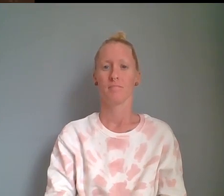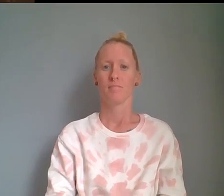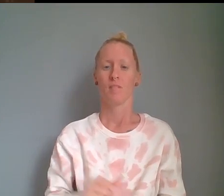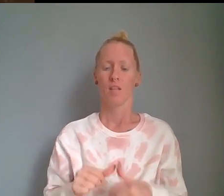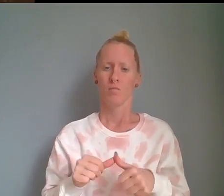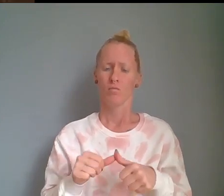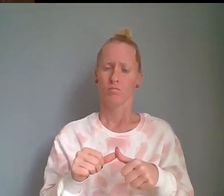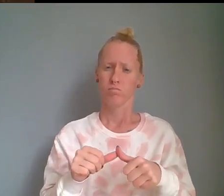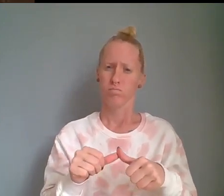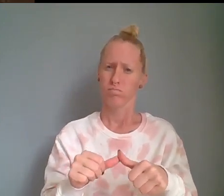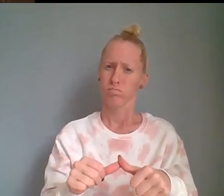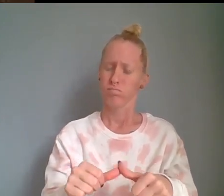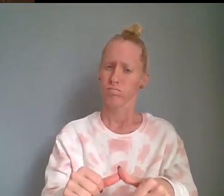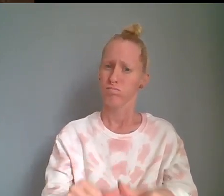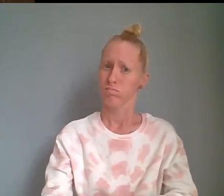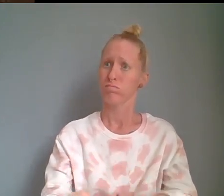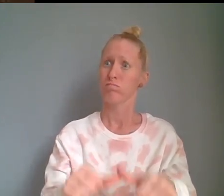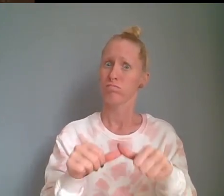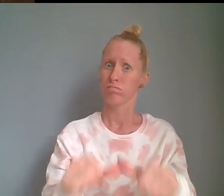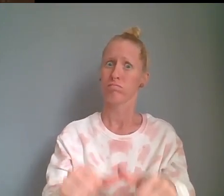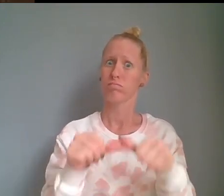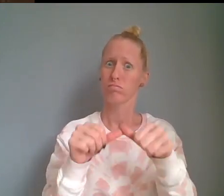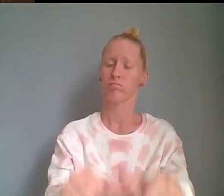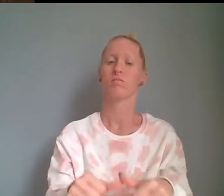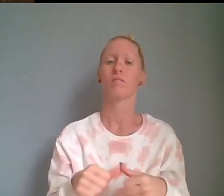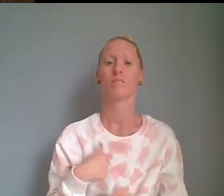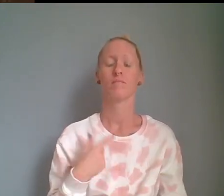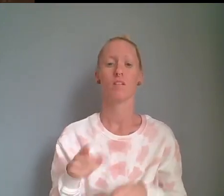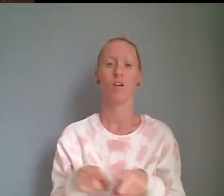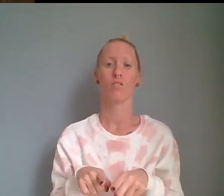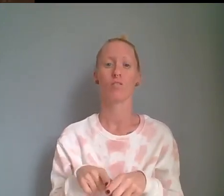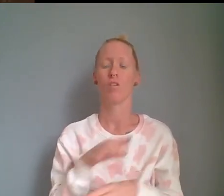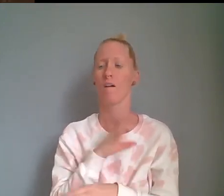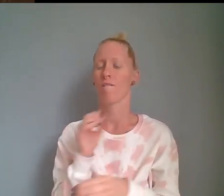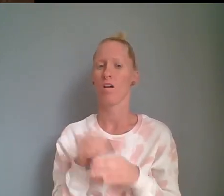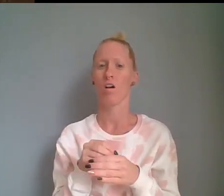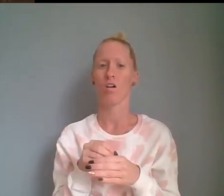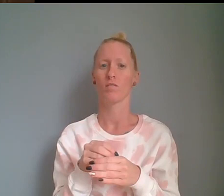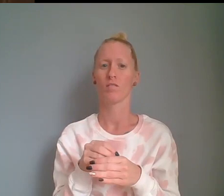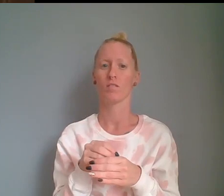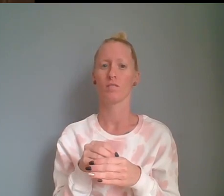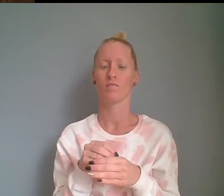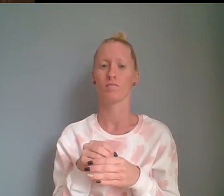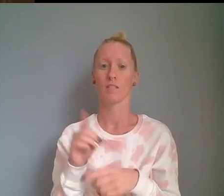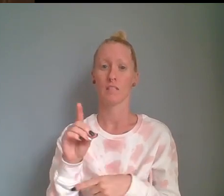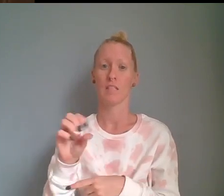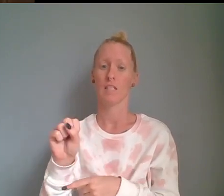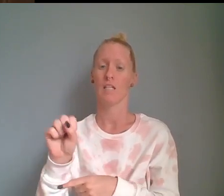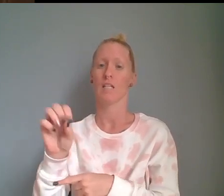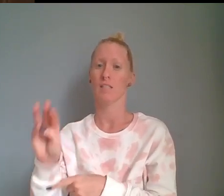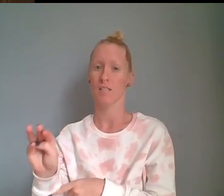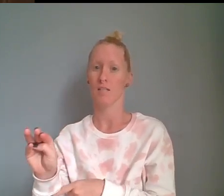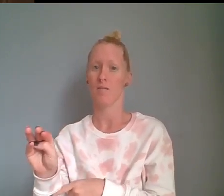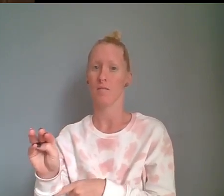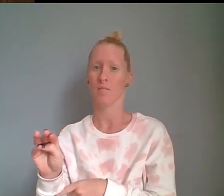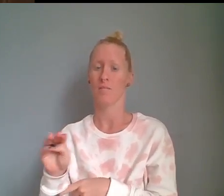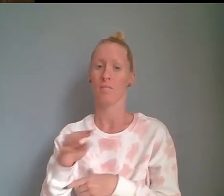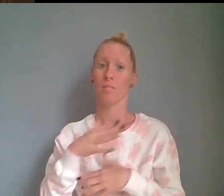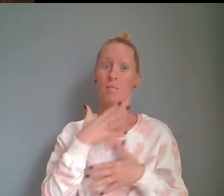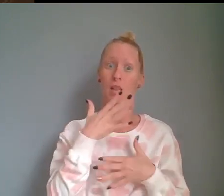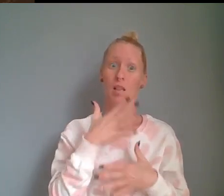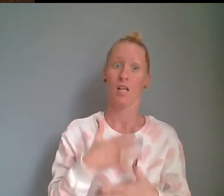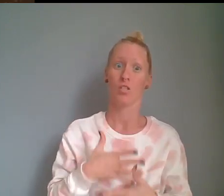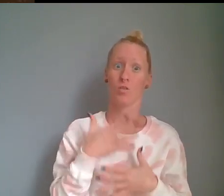this with tremendous vigor. They'll also get involved in all kinds of what the DSM discreetly calls pleasurable